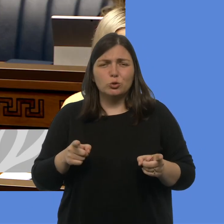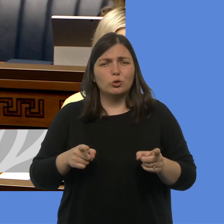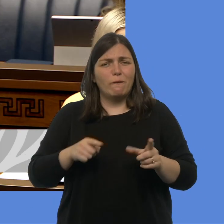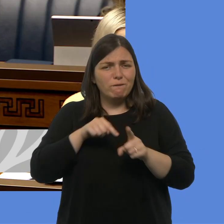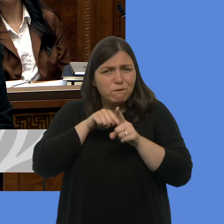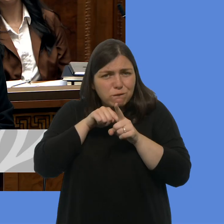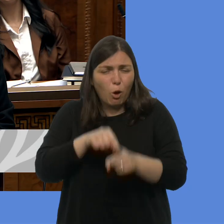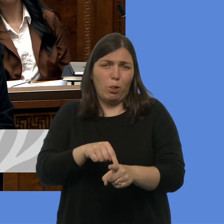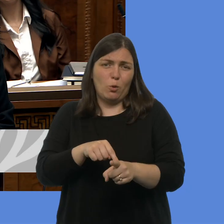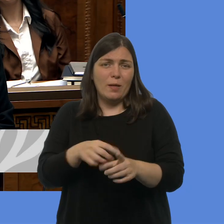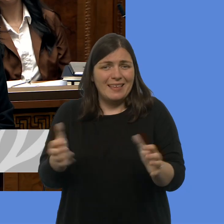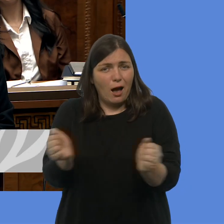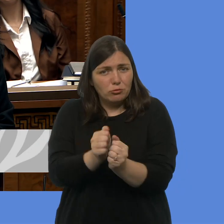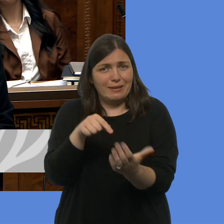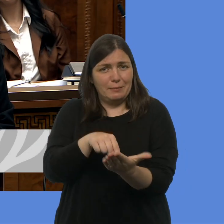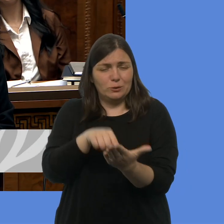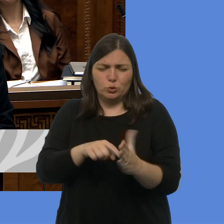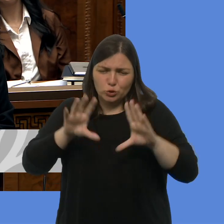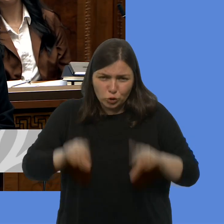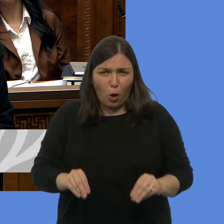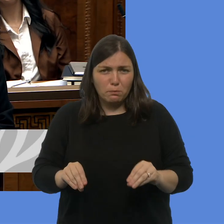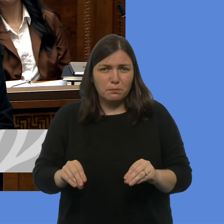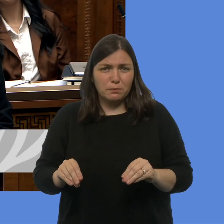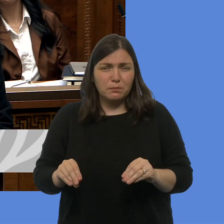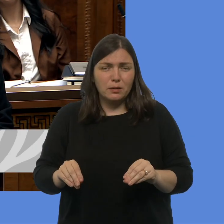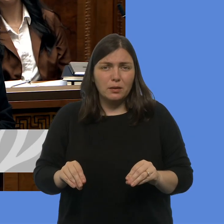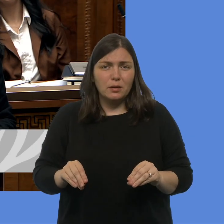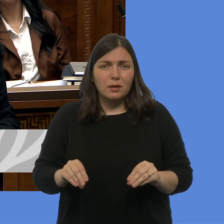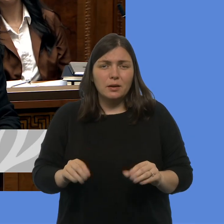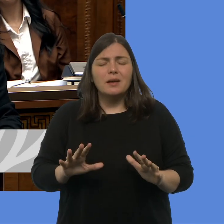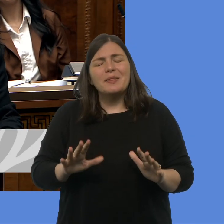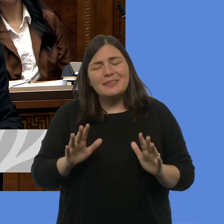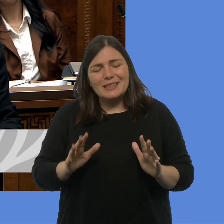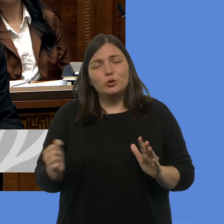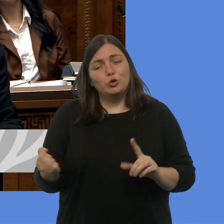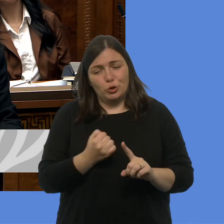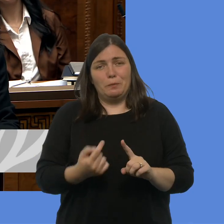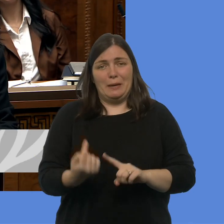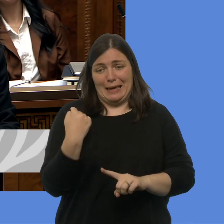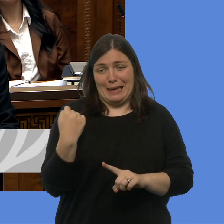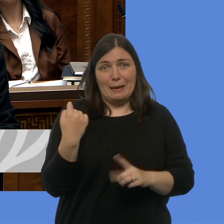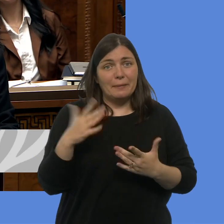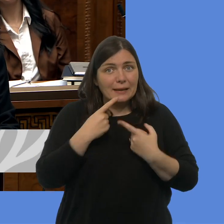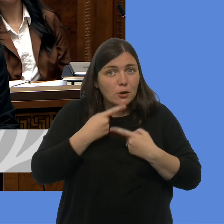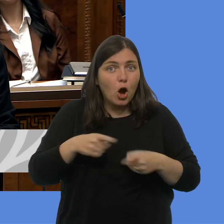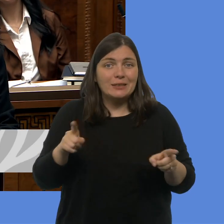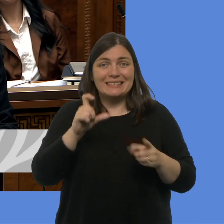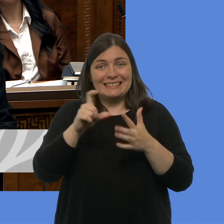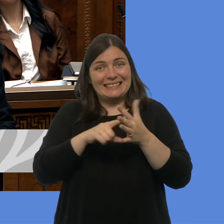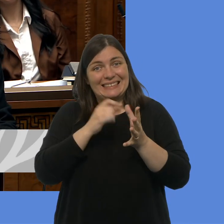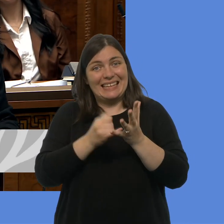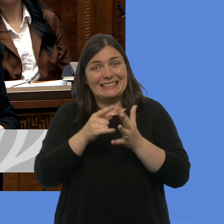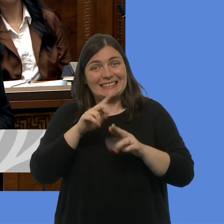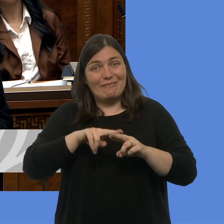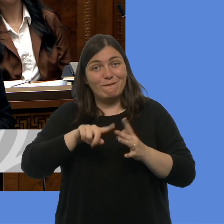negotiate in good faith. This must mark a turning point. It must mark a turning point not just for the people of Palestine, but for